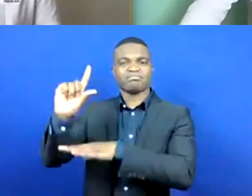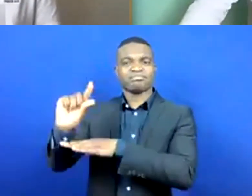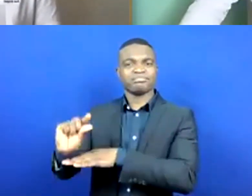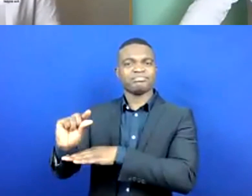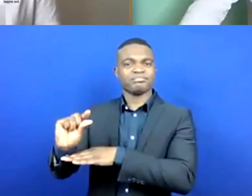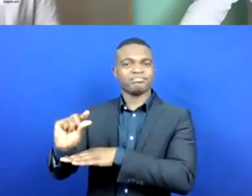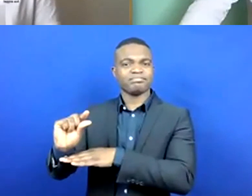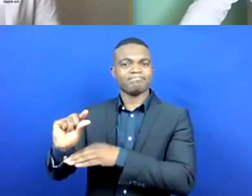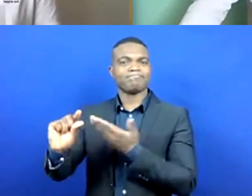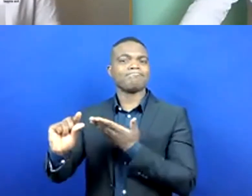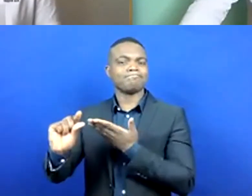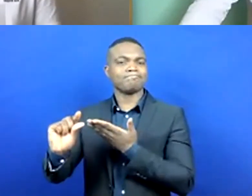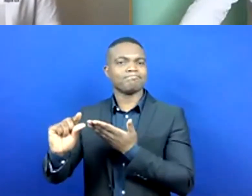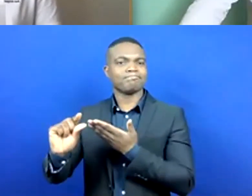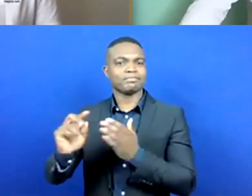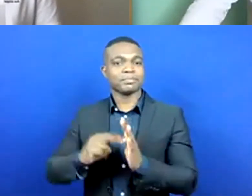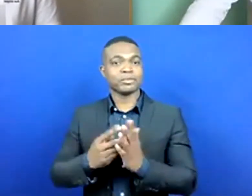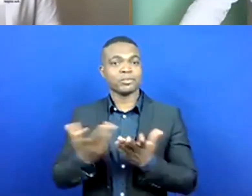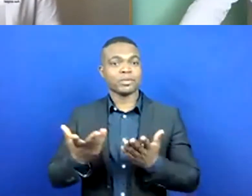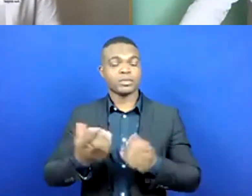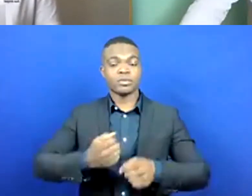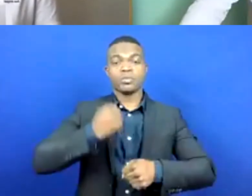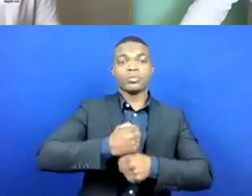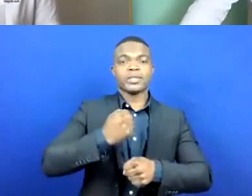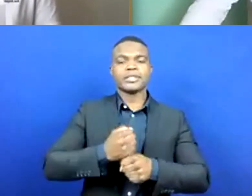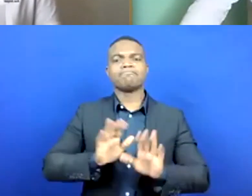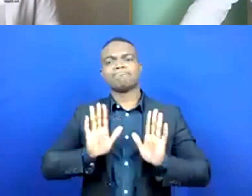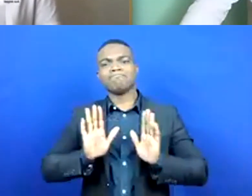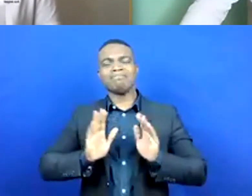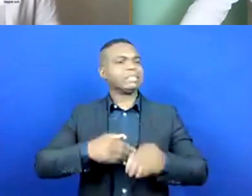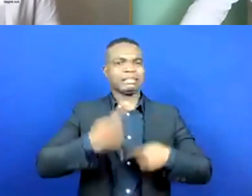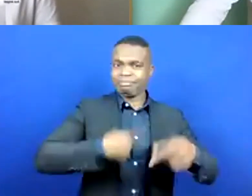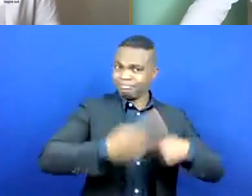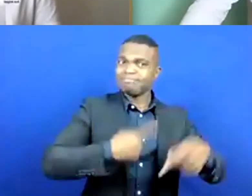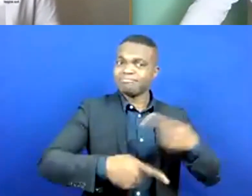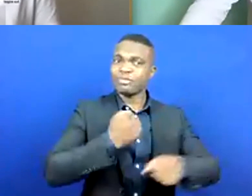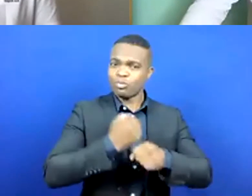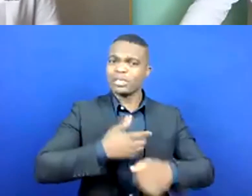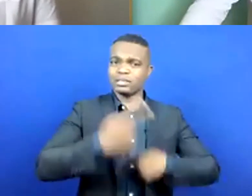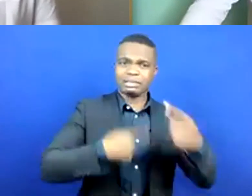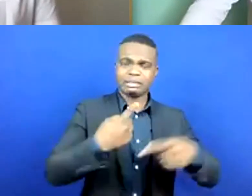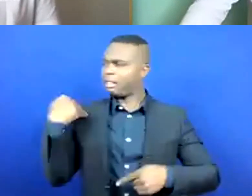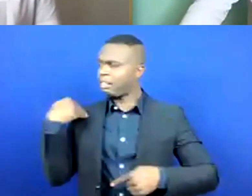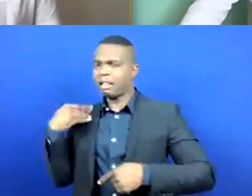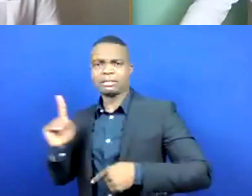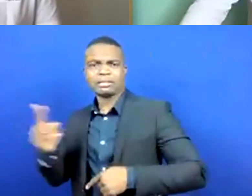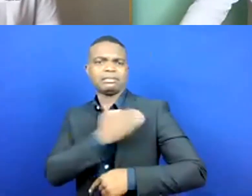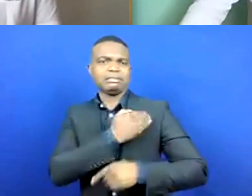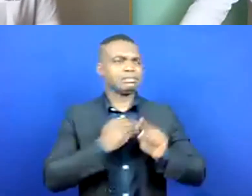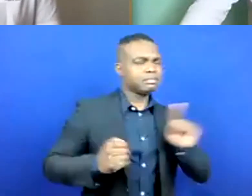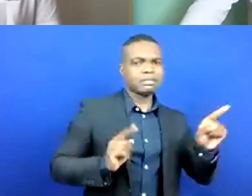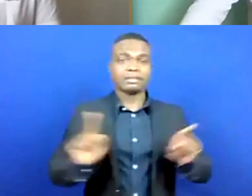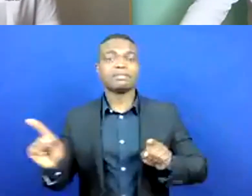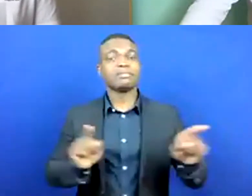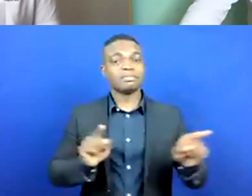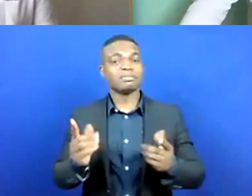Yes, I agree. And is not only